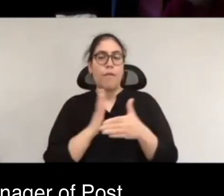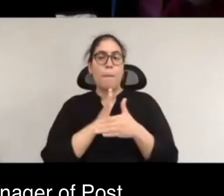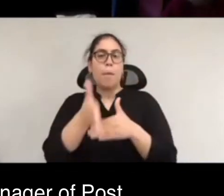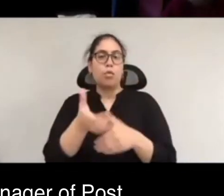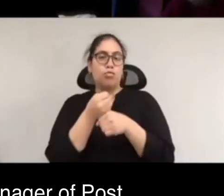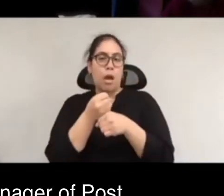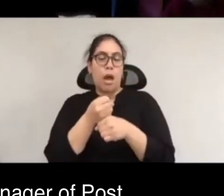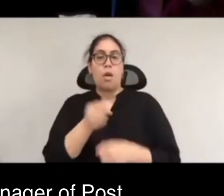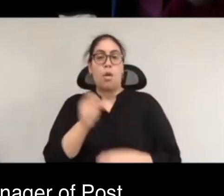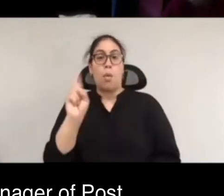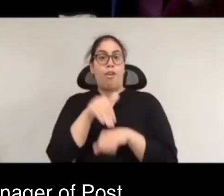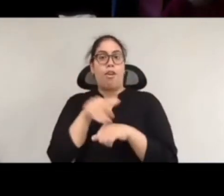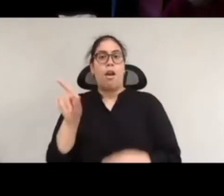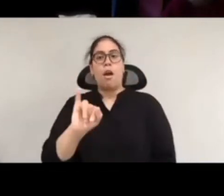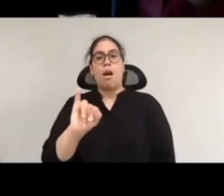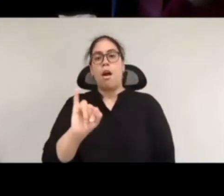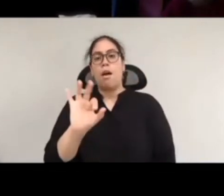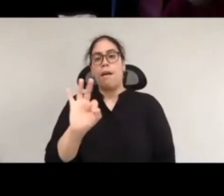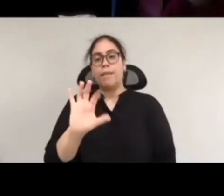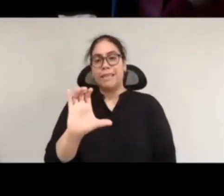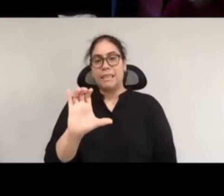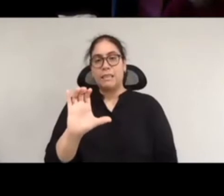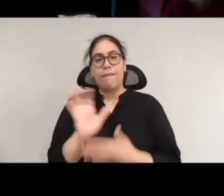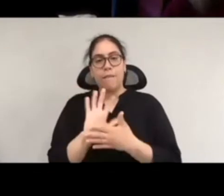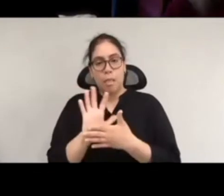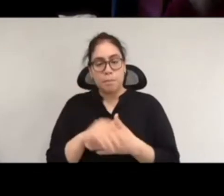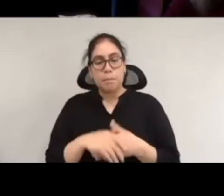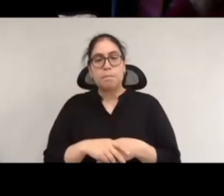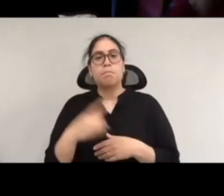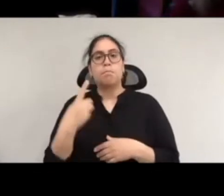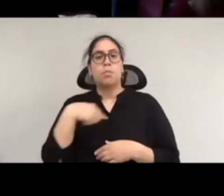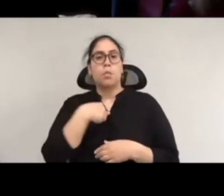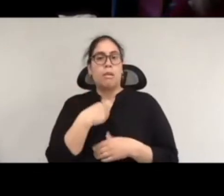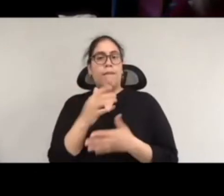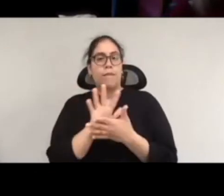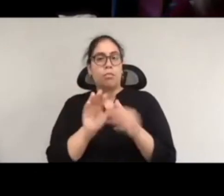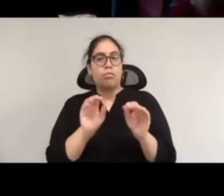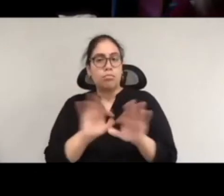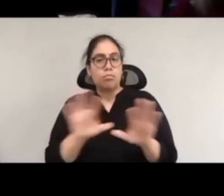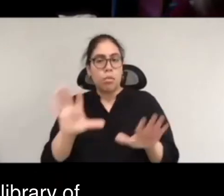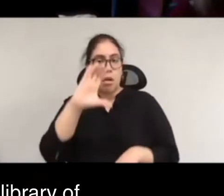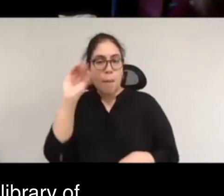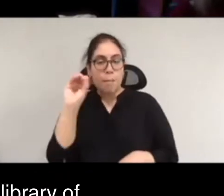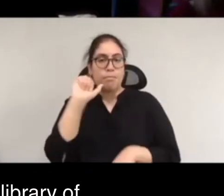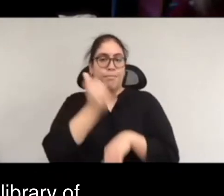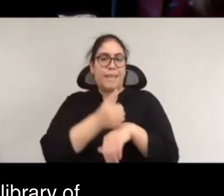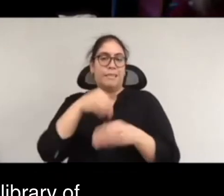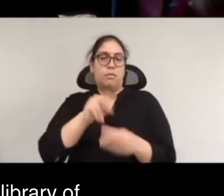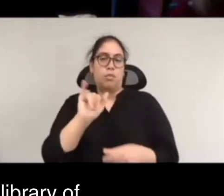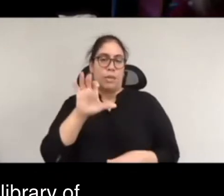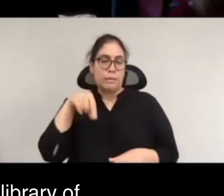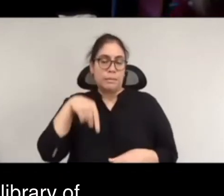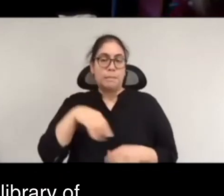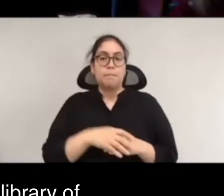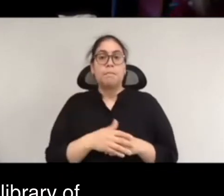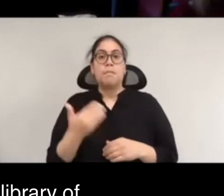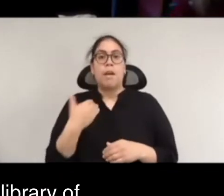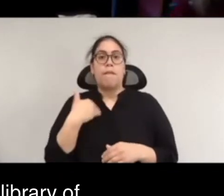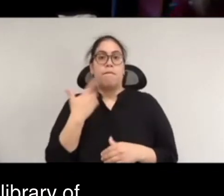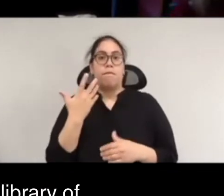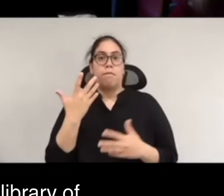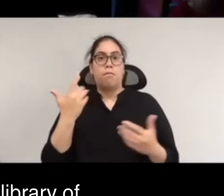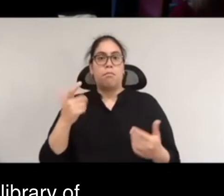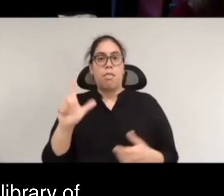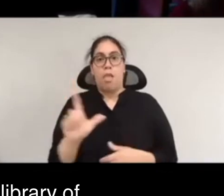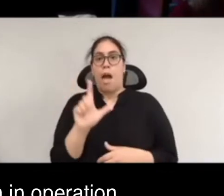at IFC Films. We are a film distribution company based out of New York City. We have a library of over 1,000 titles